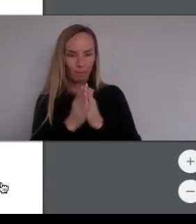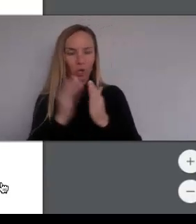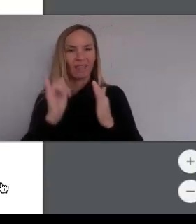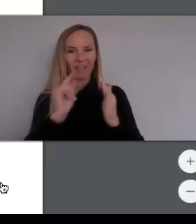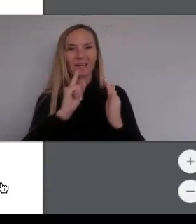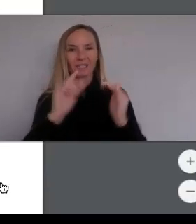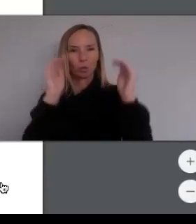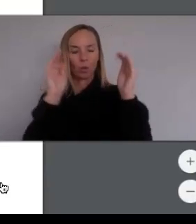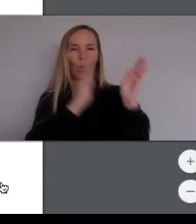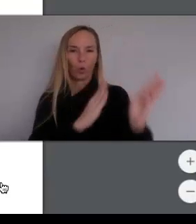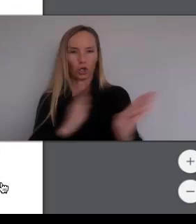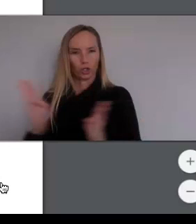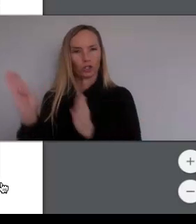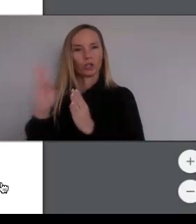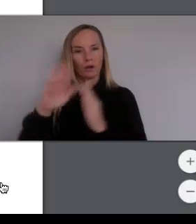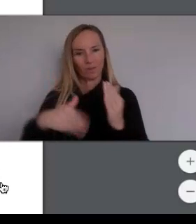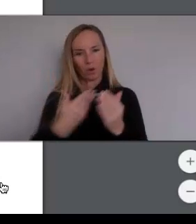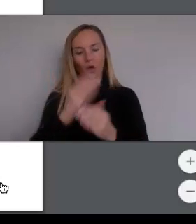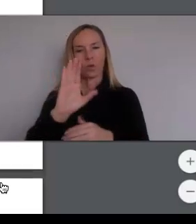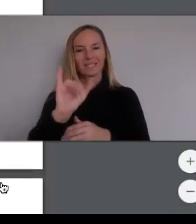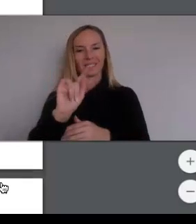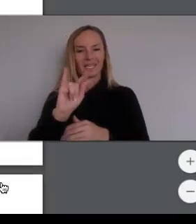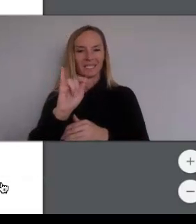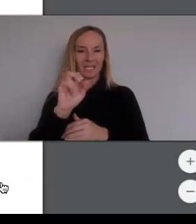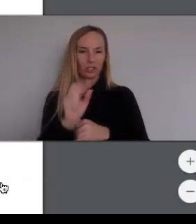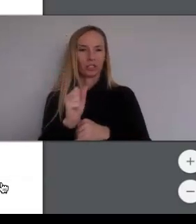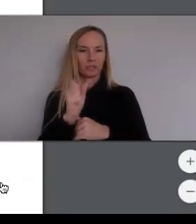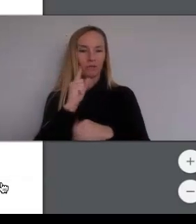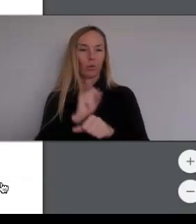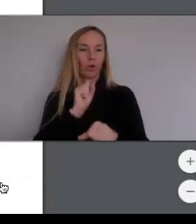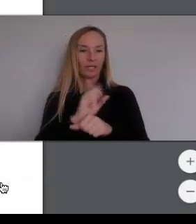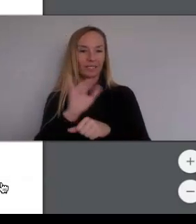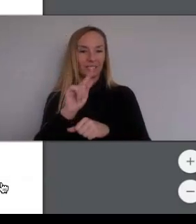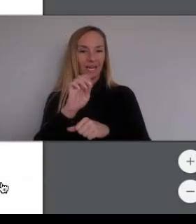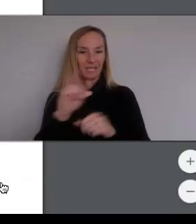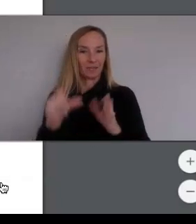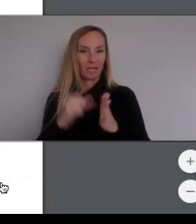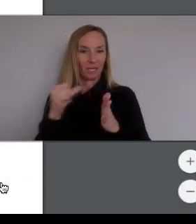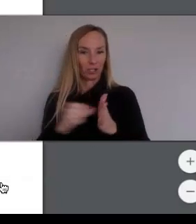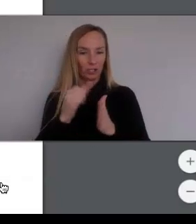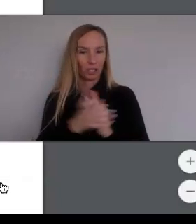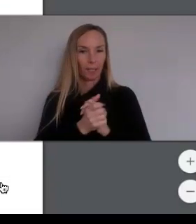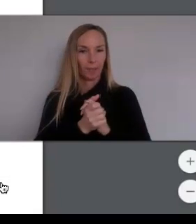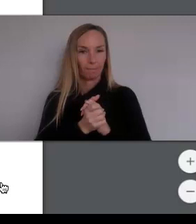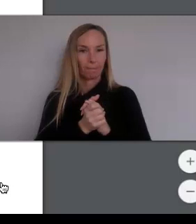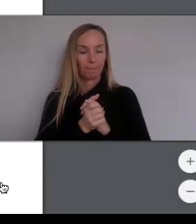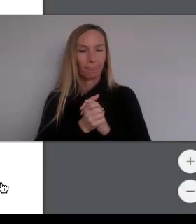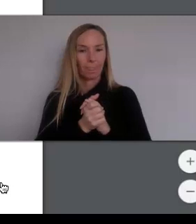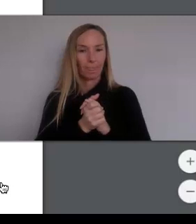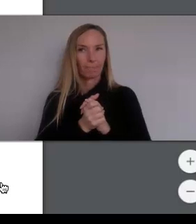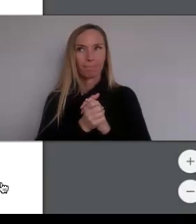order of all of your citations that go on your works cited page. And then if you don't